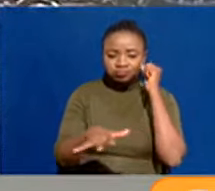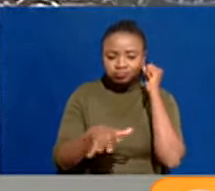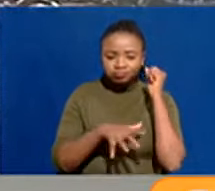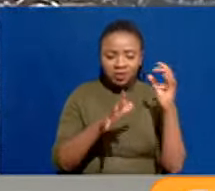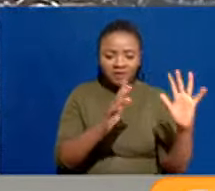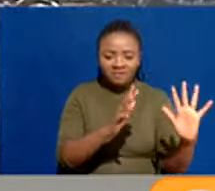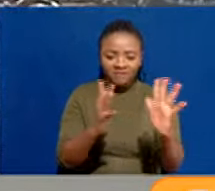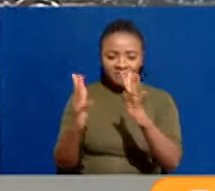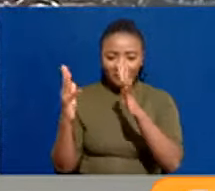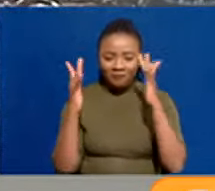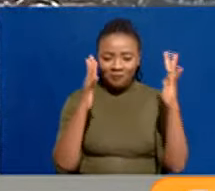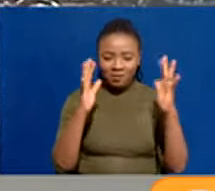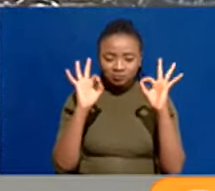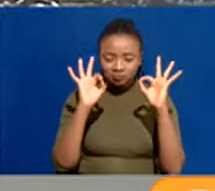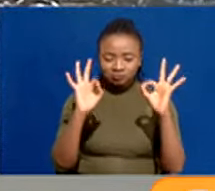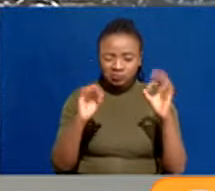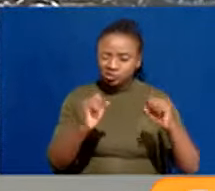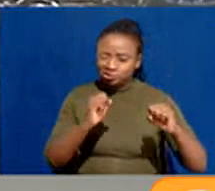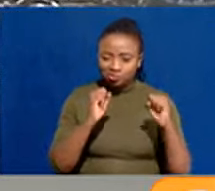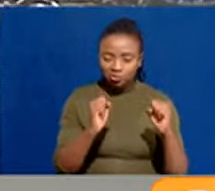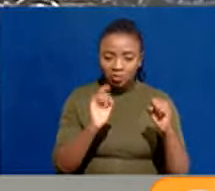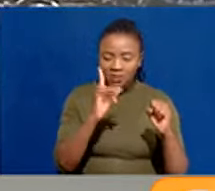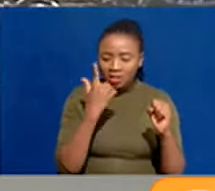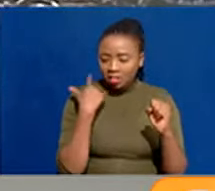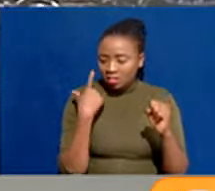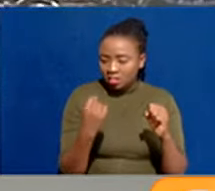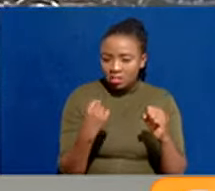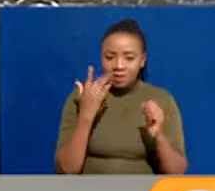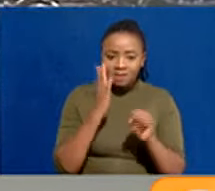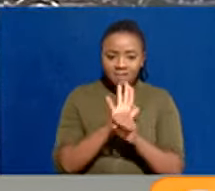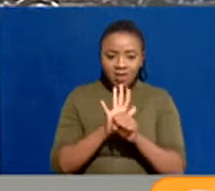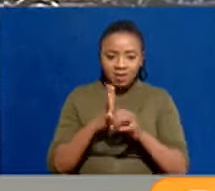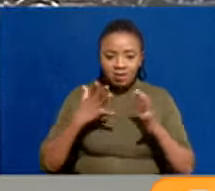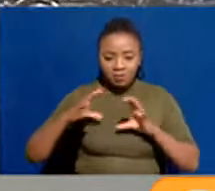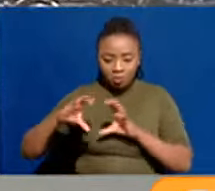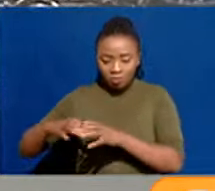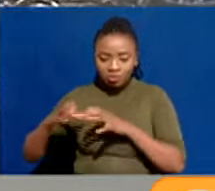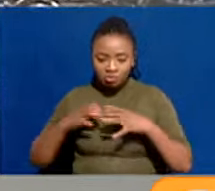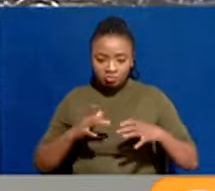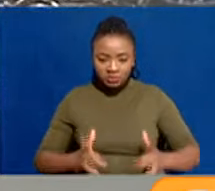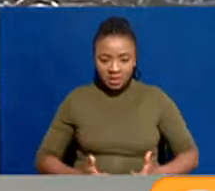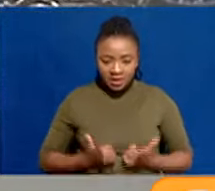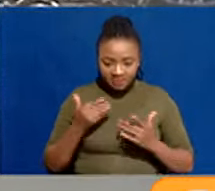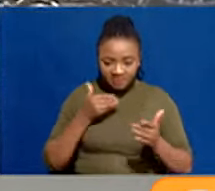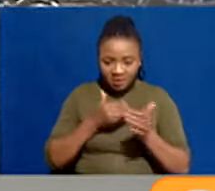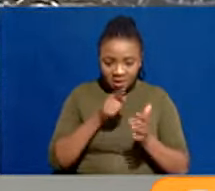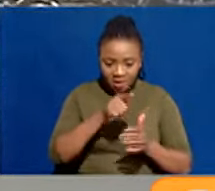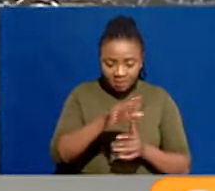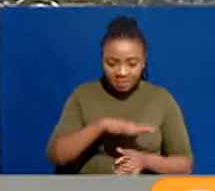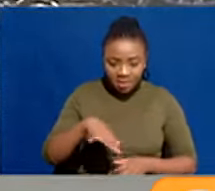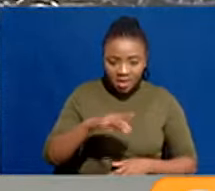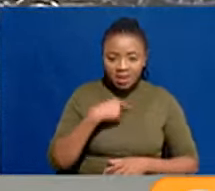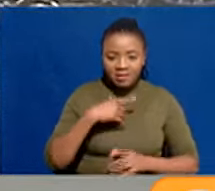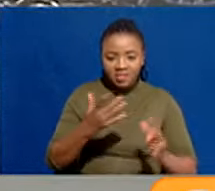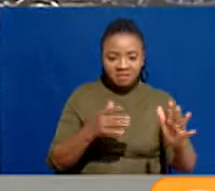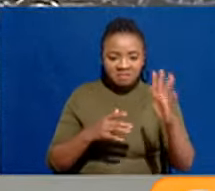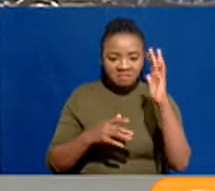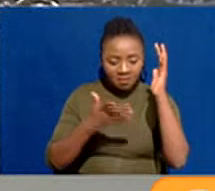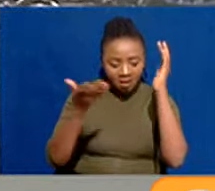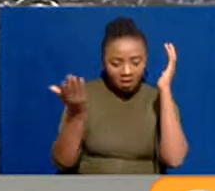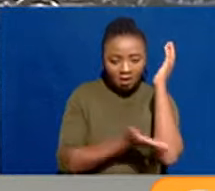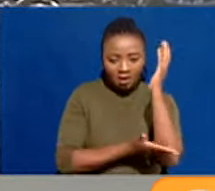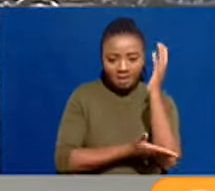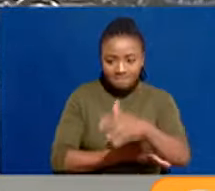forests in the background. However, in the recent past, communities living along the shorelines have turned on the